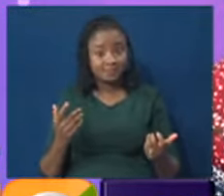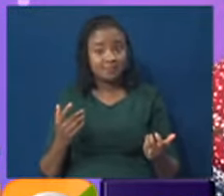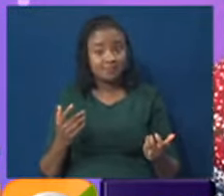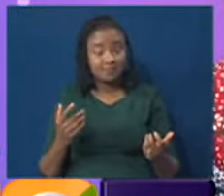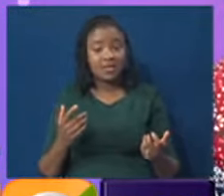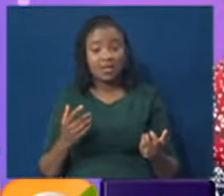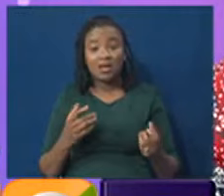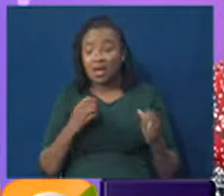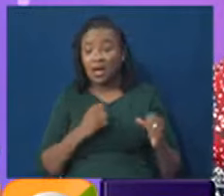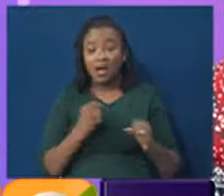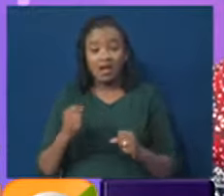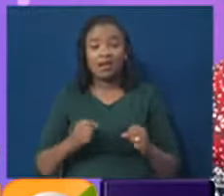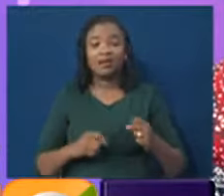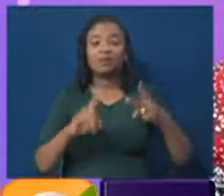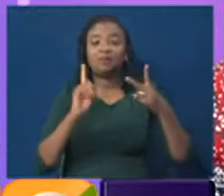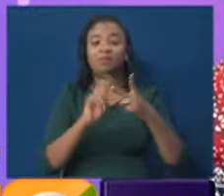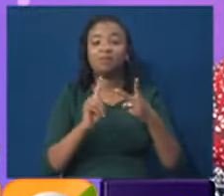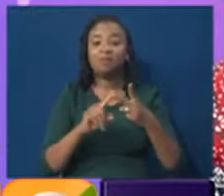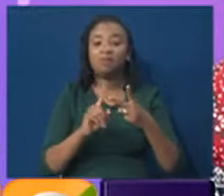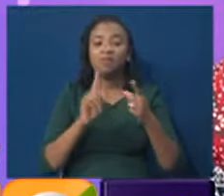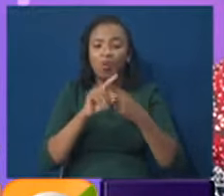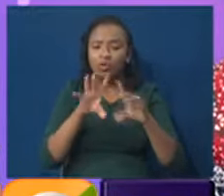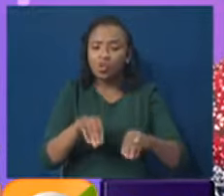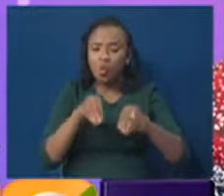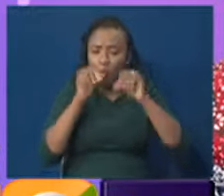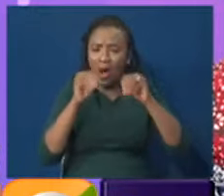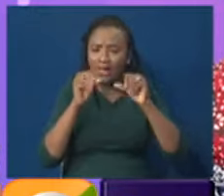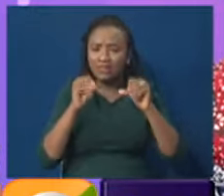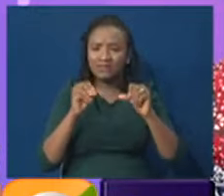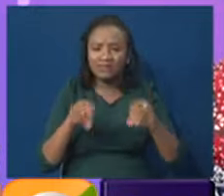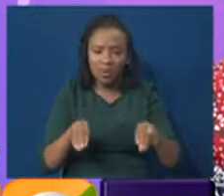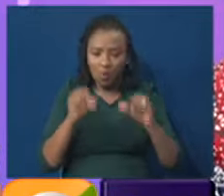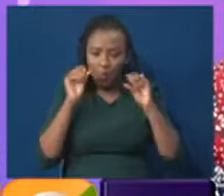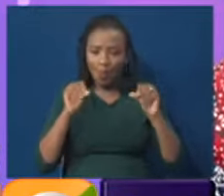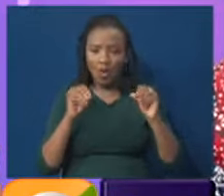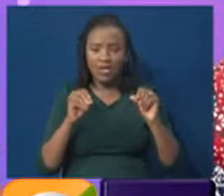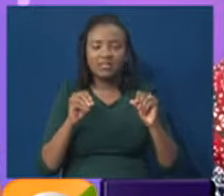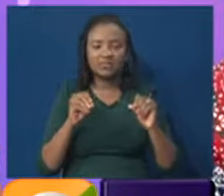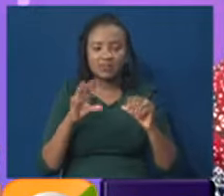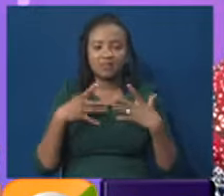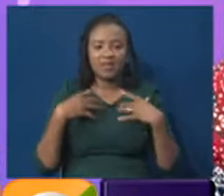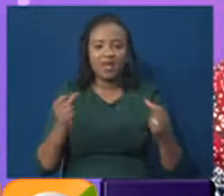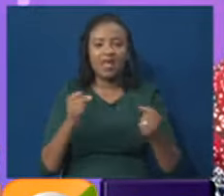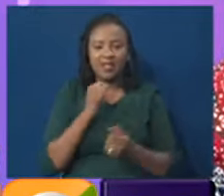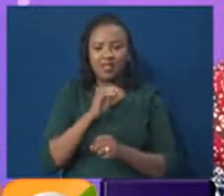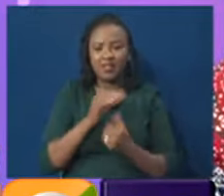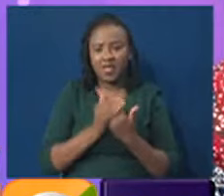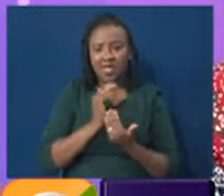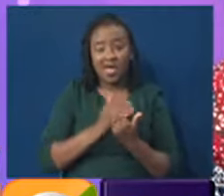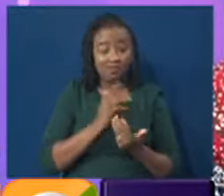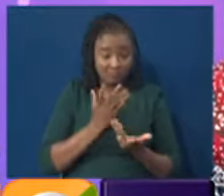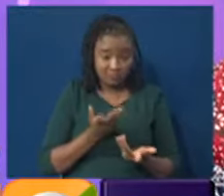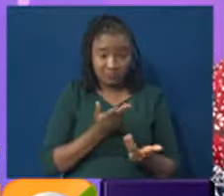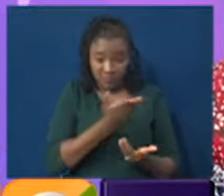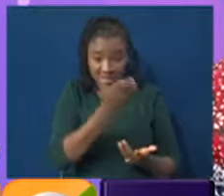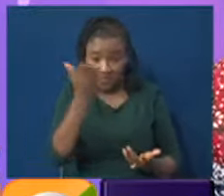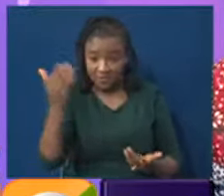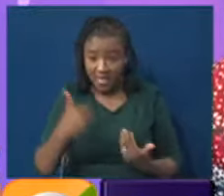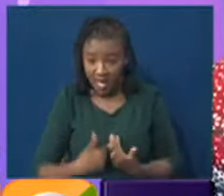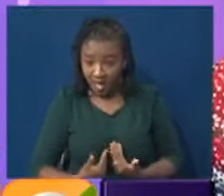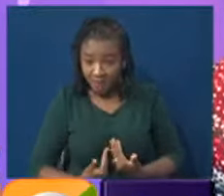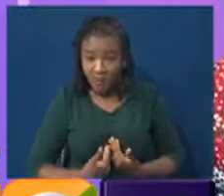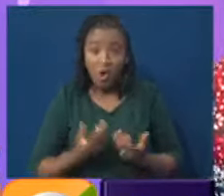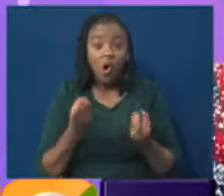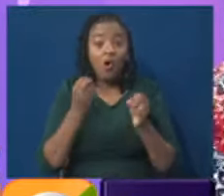the CS is there. Quality healthcare is critical for all Kenyans. Is that the case right now? Could it be